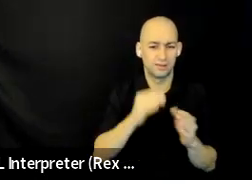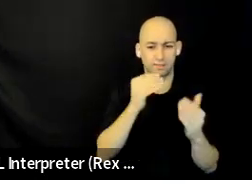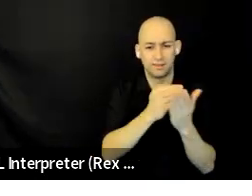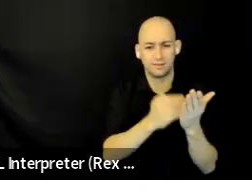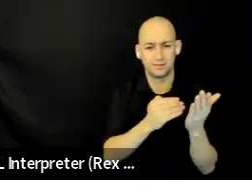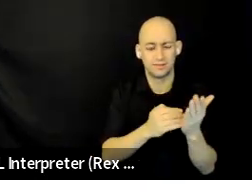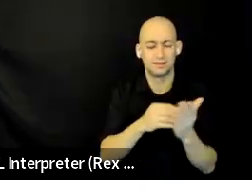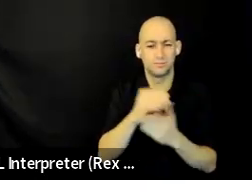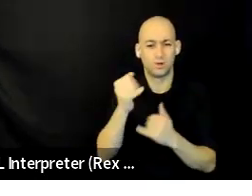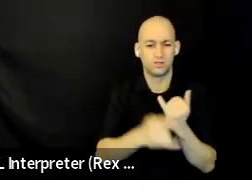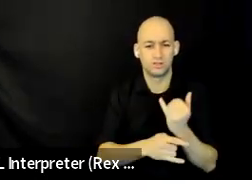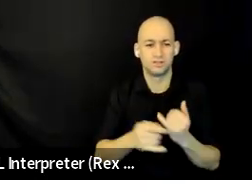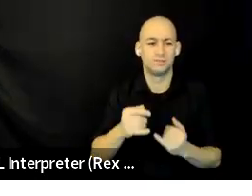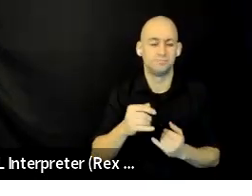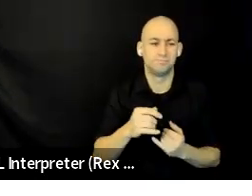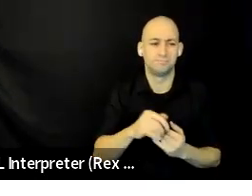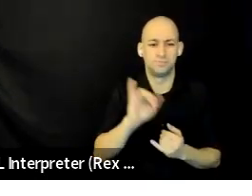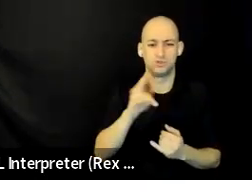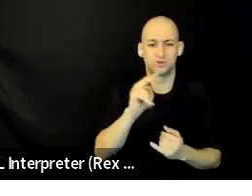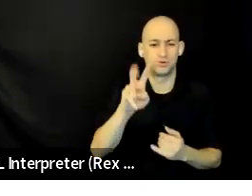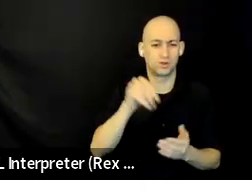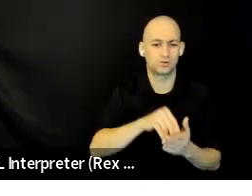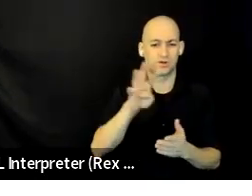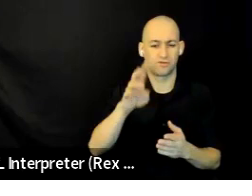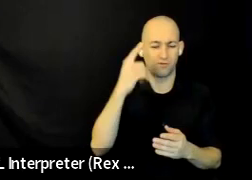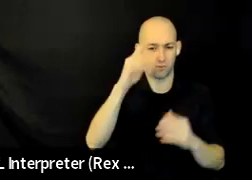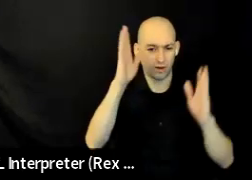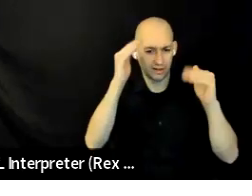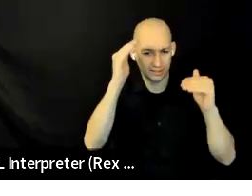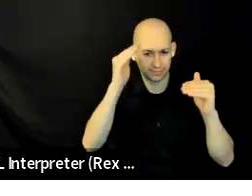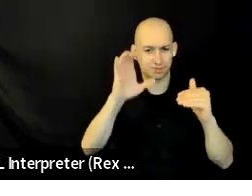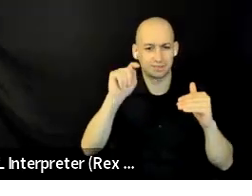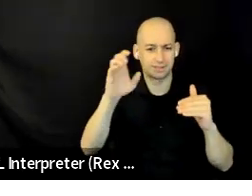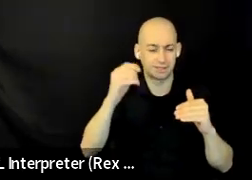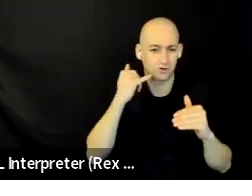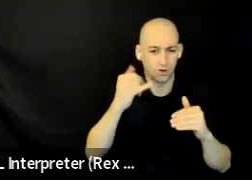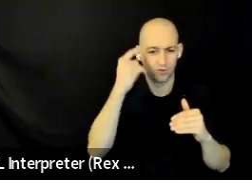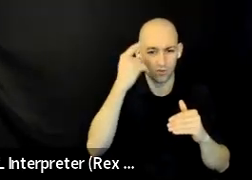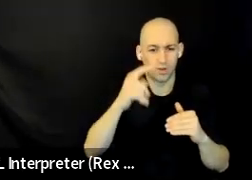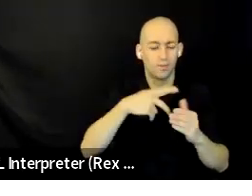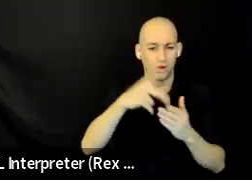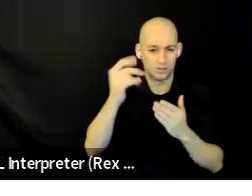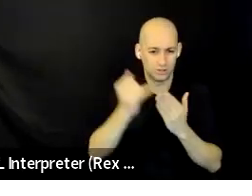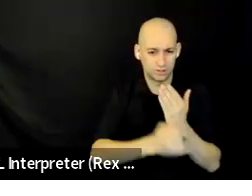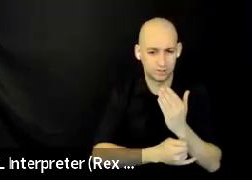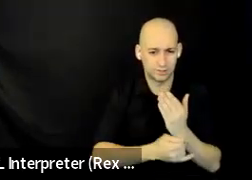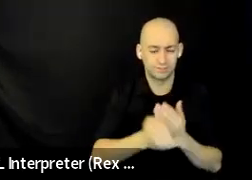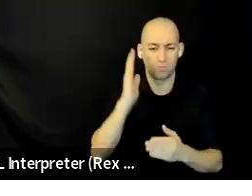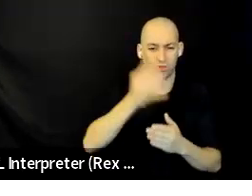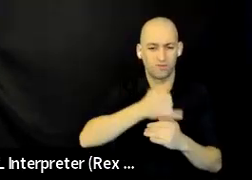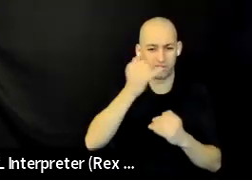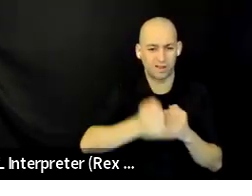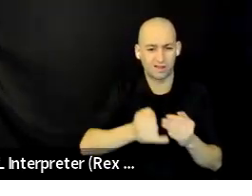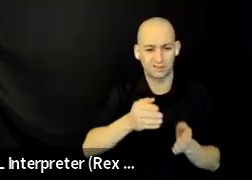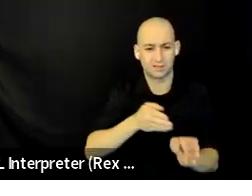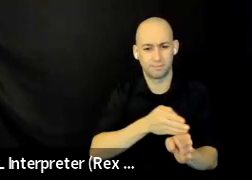by mid-June of 2024 for the anticipated CTC call for projects in August. And we're also going to be finalizing the main document and the